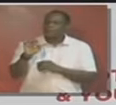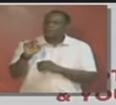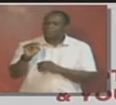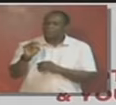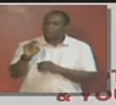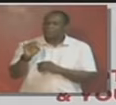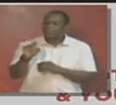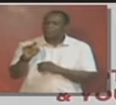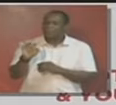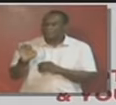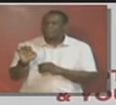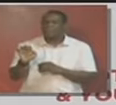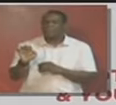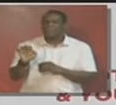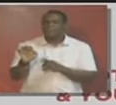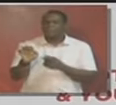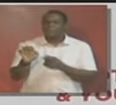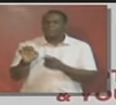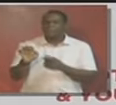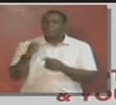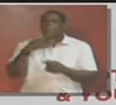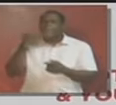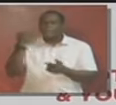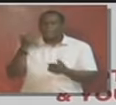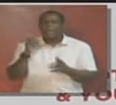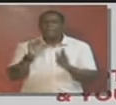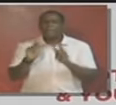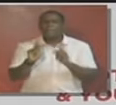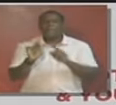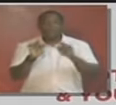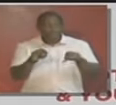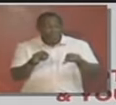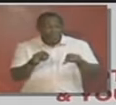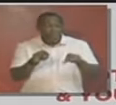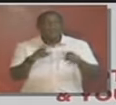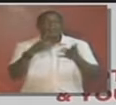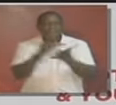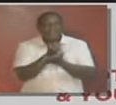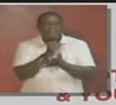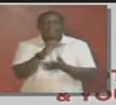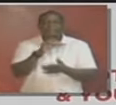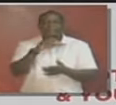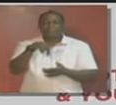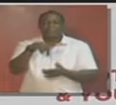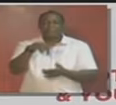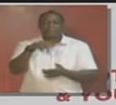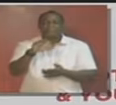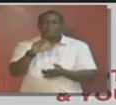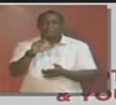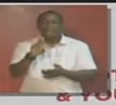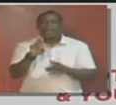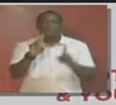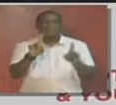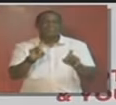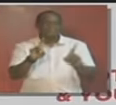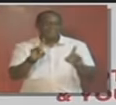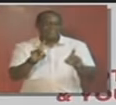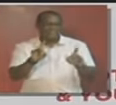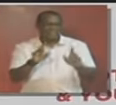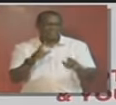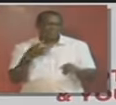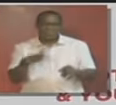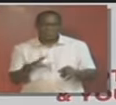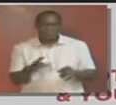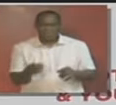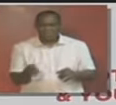specific PCR test to determine whether they were positive before they embarked upon their trip. That